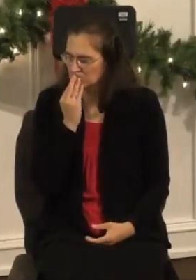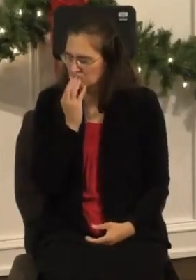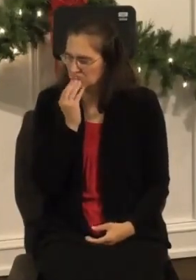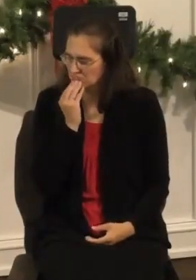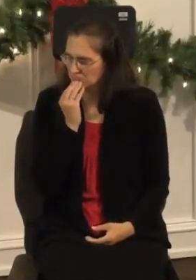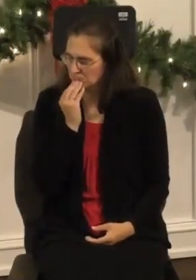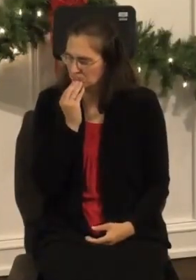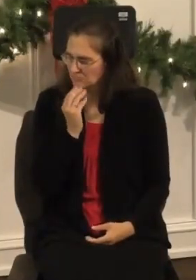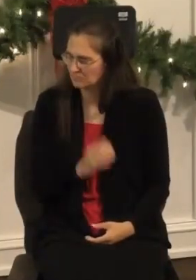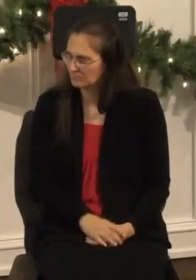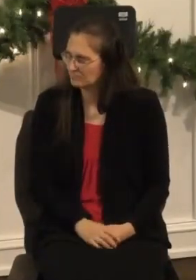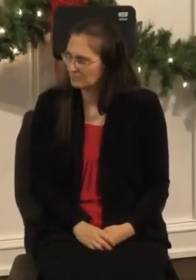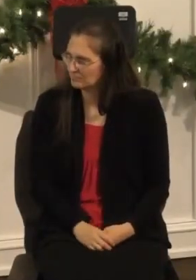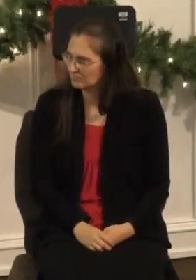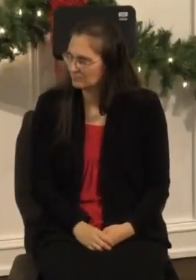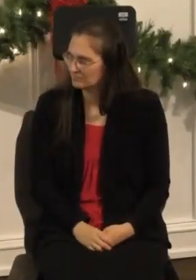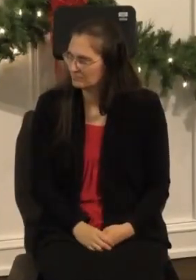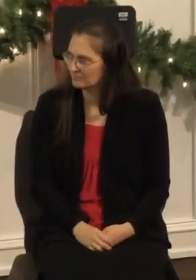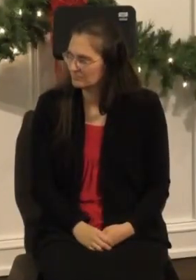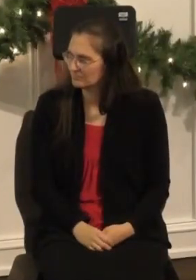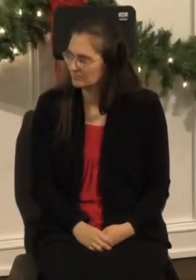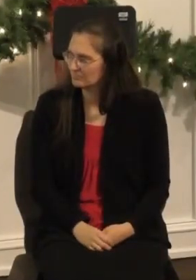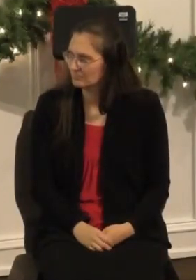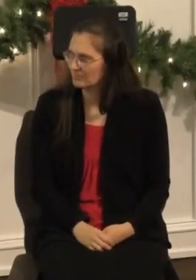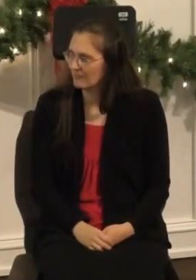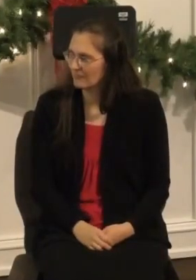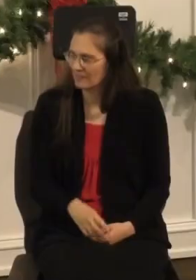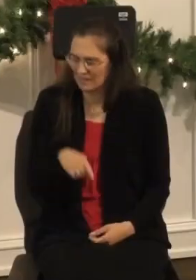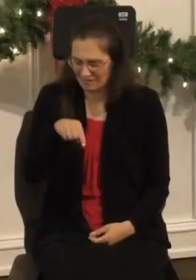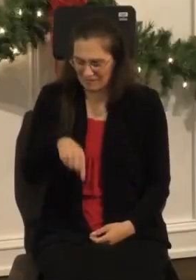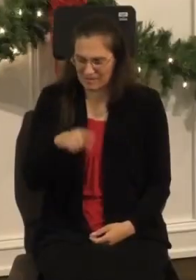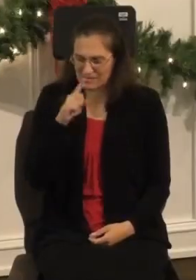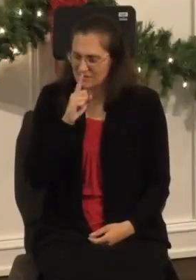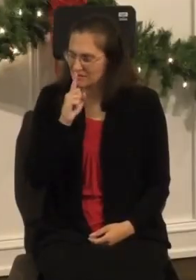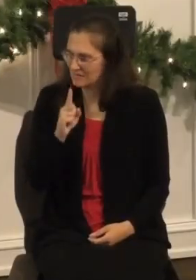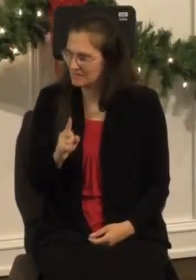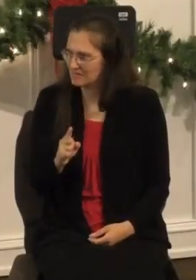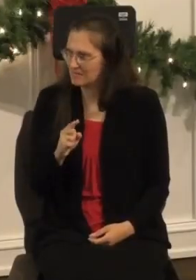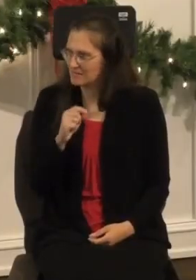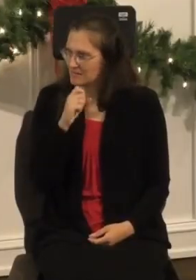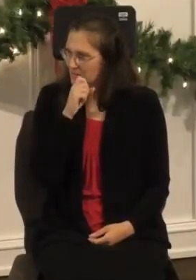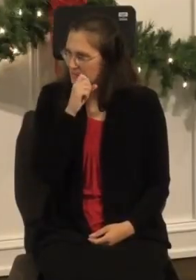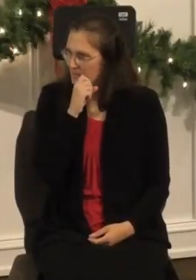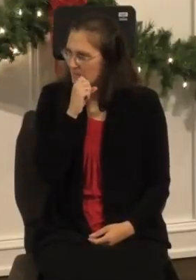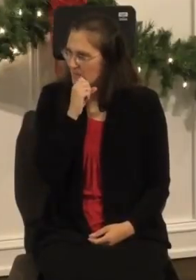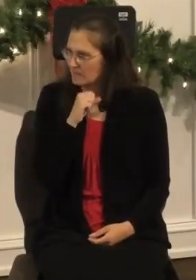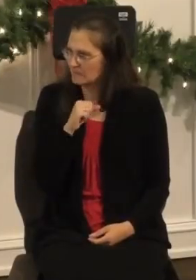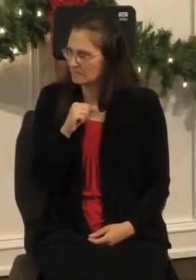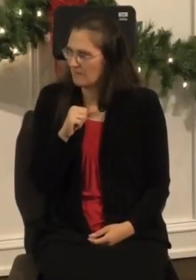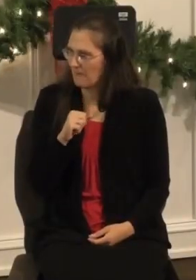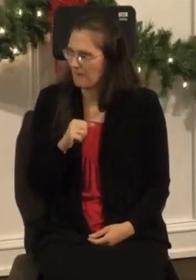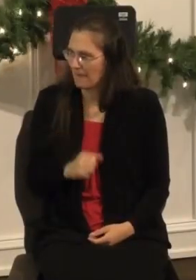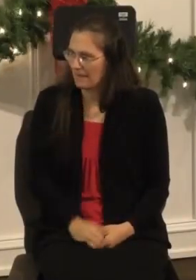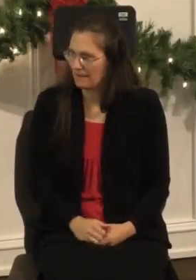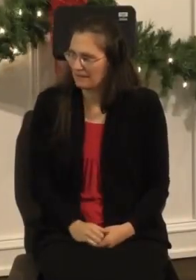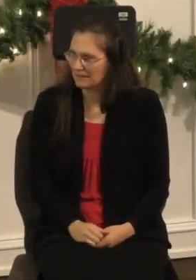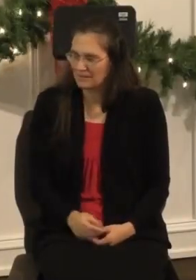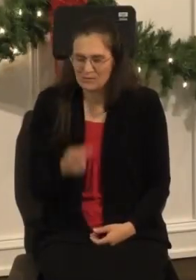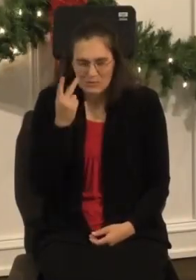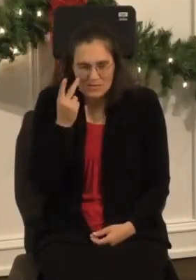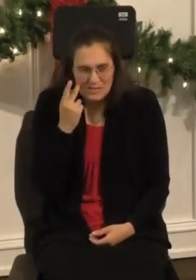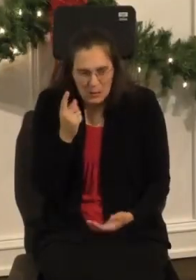All right. This is, look at that. That's hilarious. This is the, can you see what that